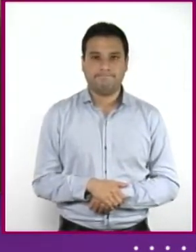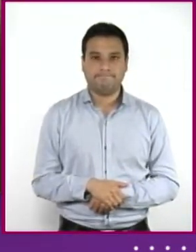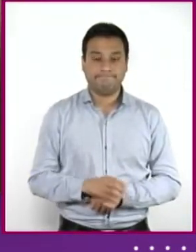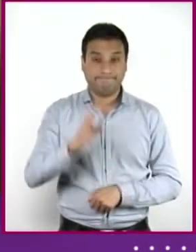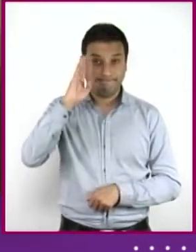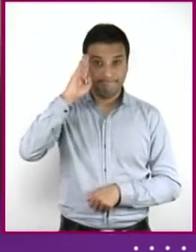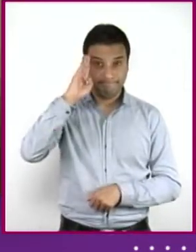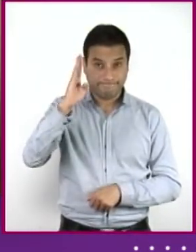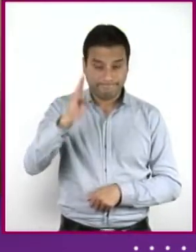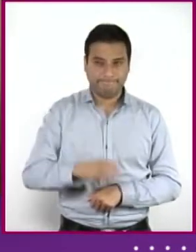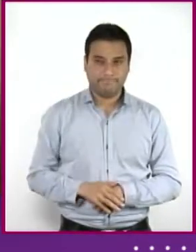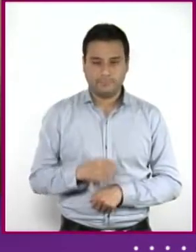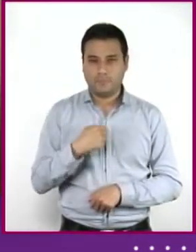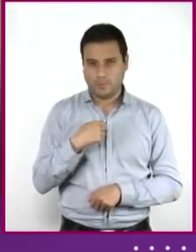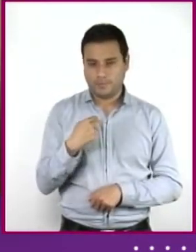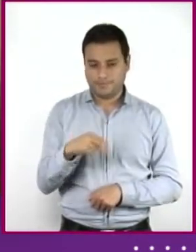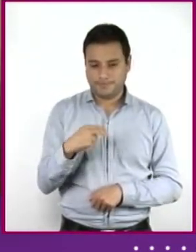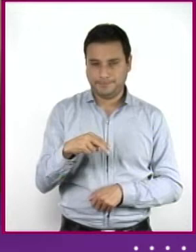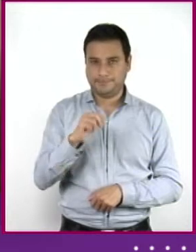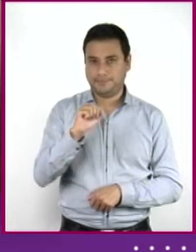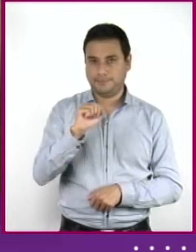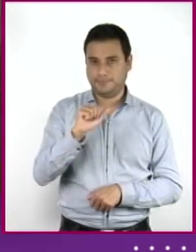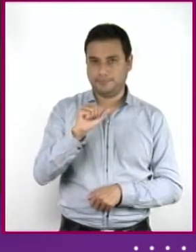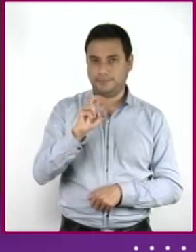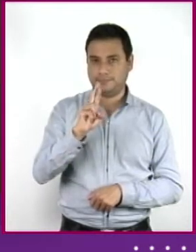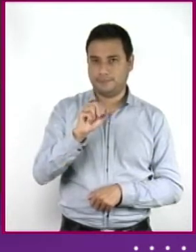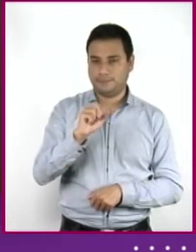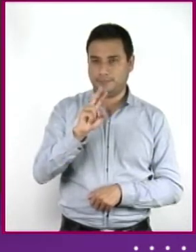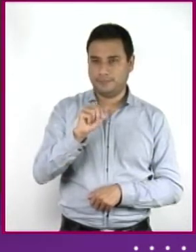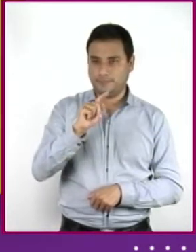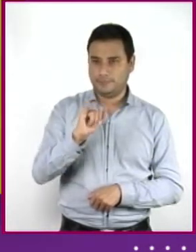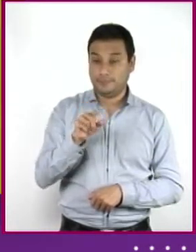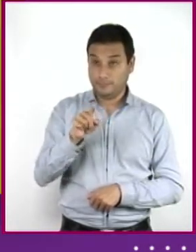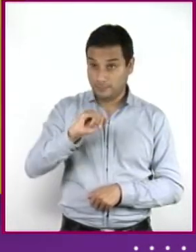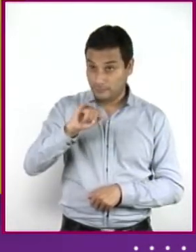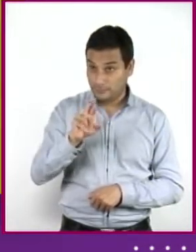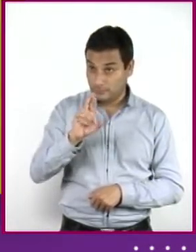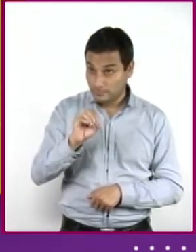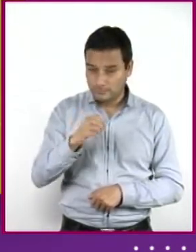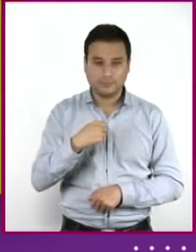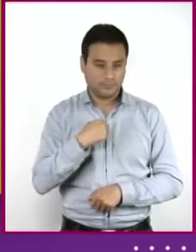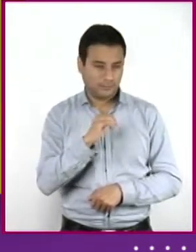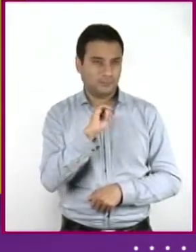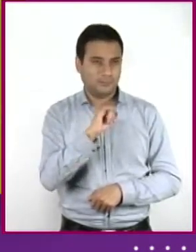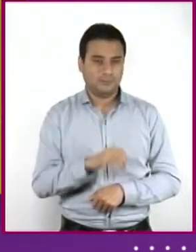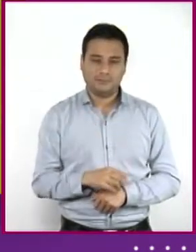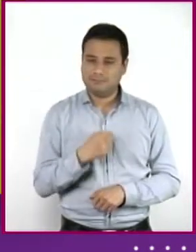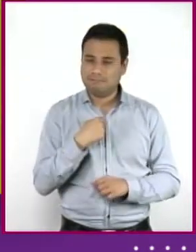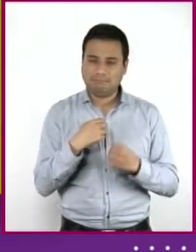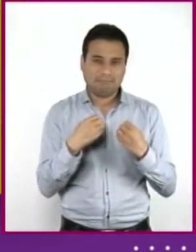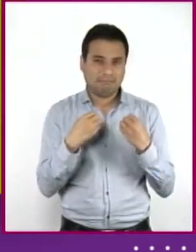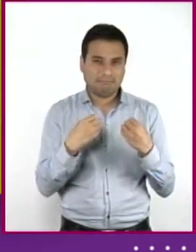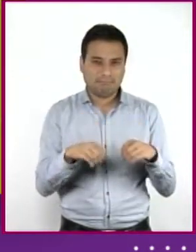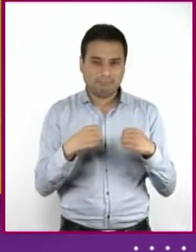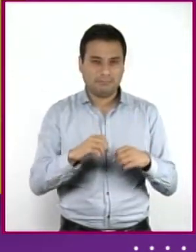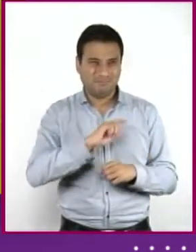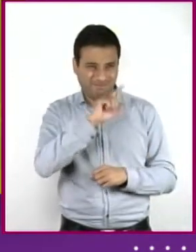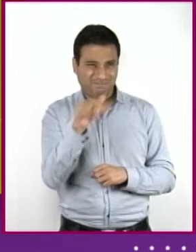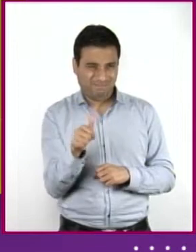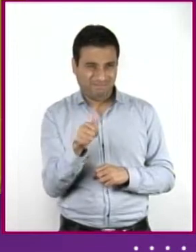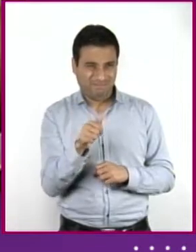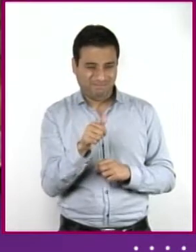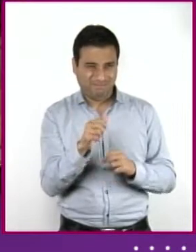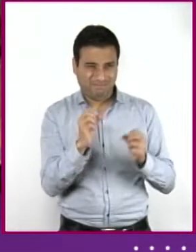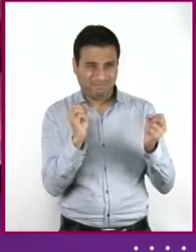Hello. My name is Sarasvati. Are you Jerónimo? Yes, I am. But I'm very busy. Can you come back some other